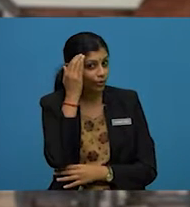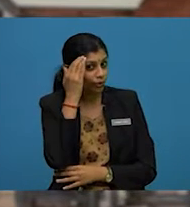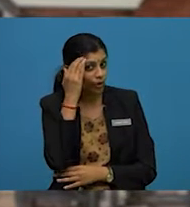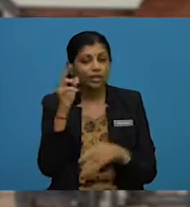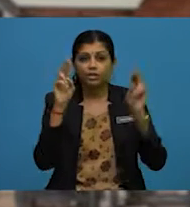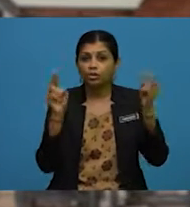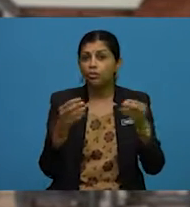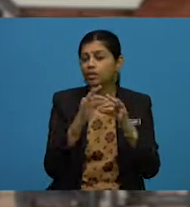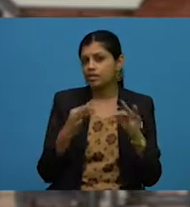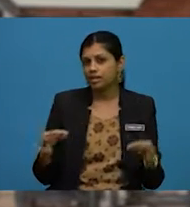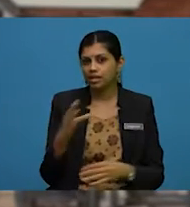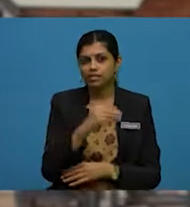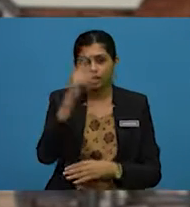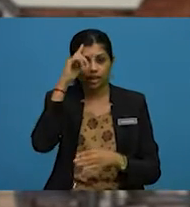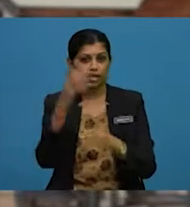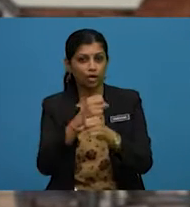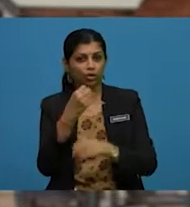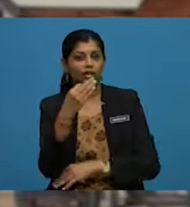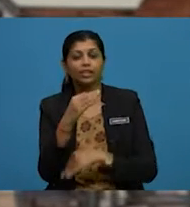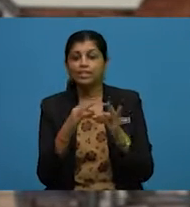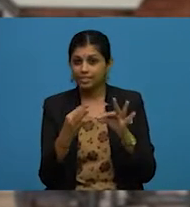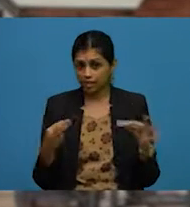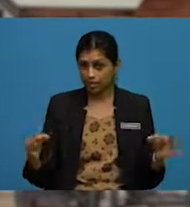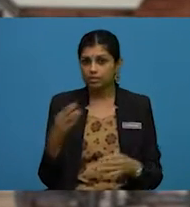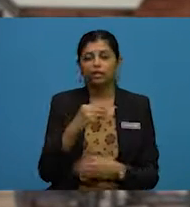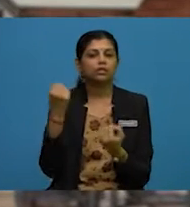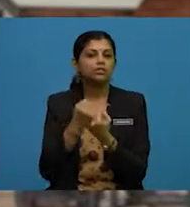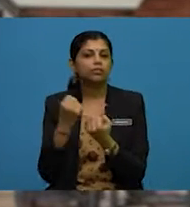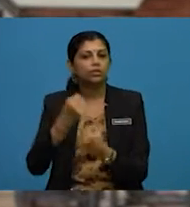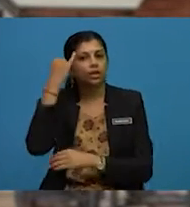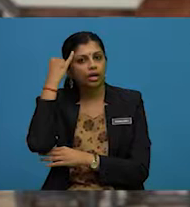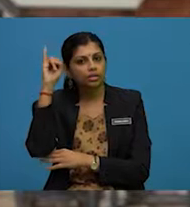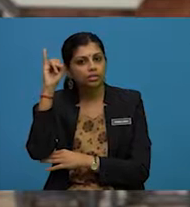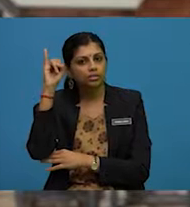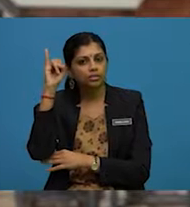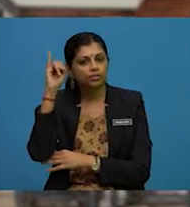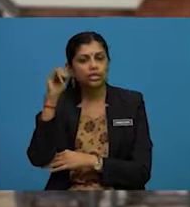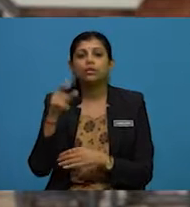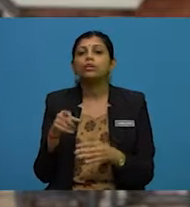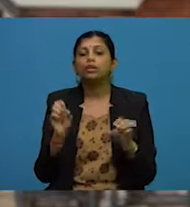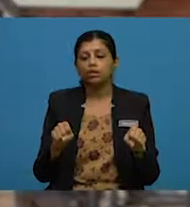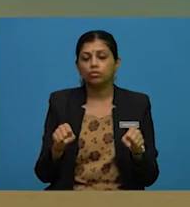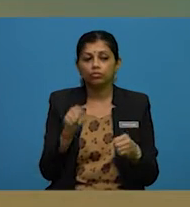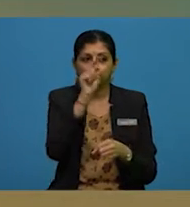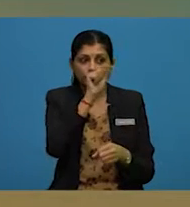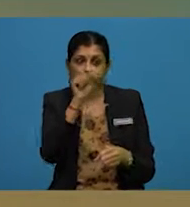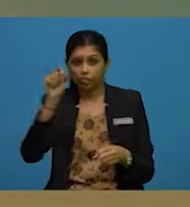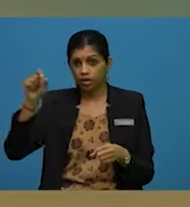and concluding sentence, as well as the supporting ideas, can you fill up the flowchart?